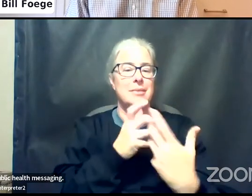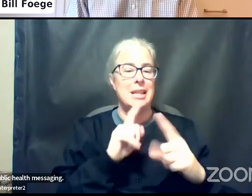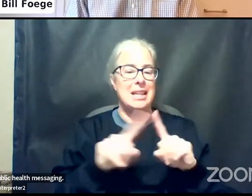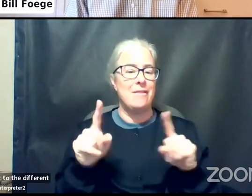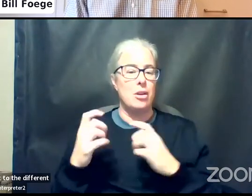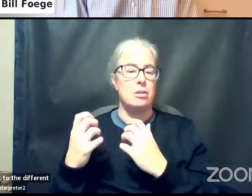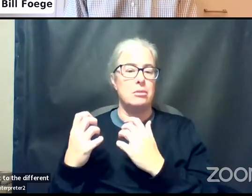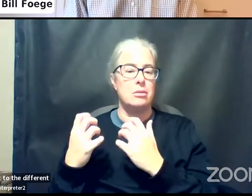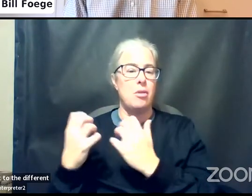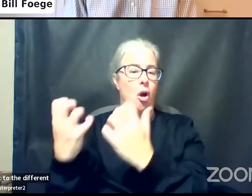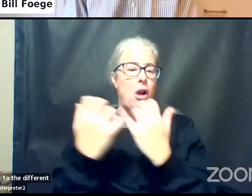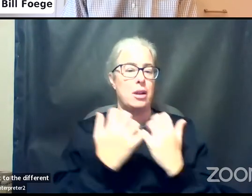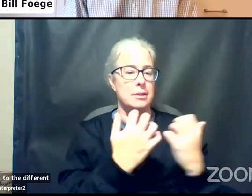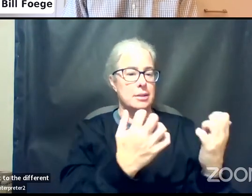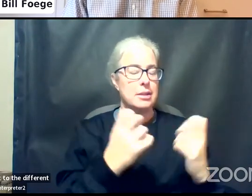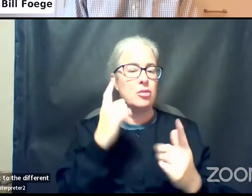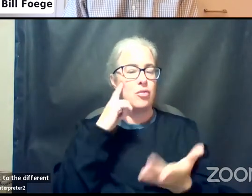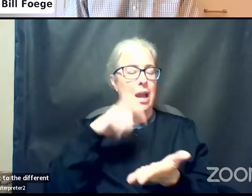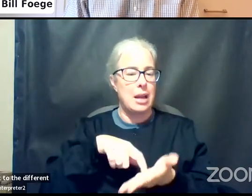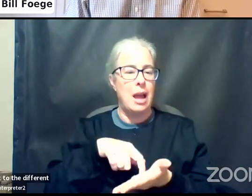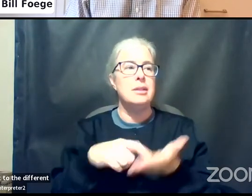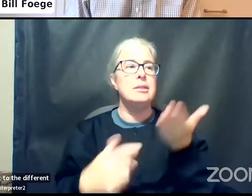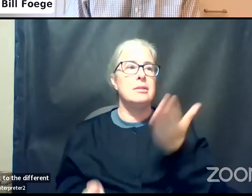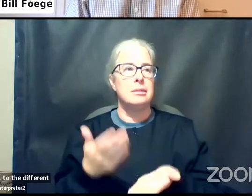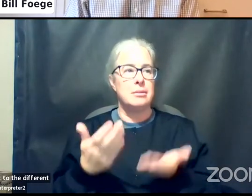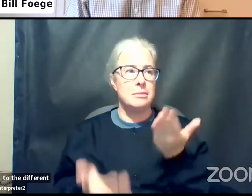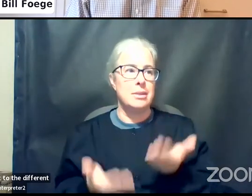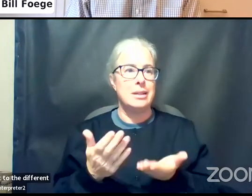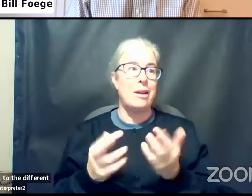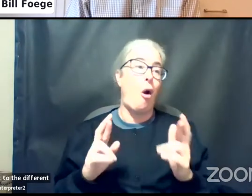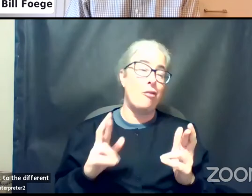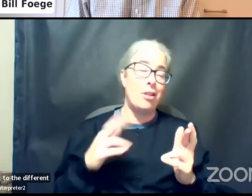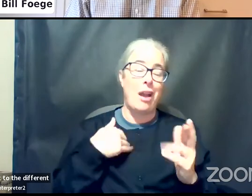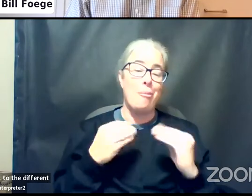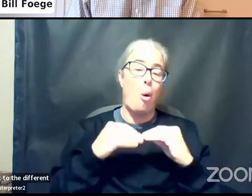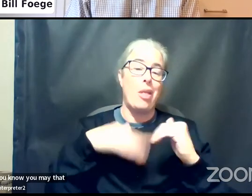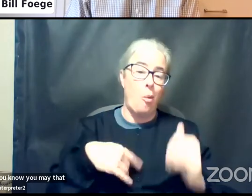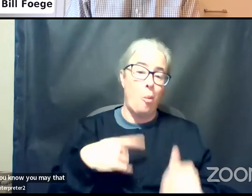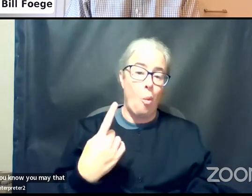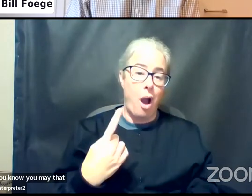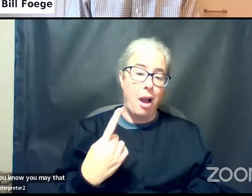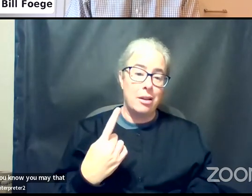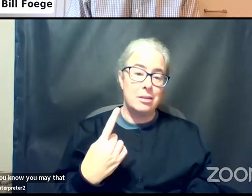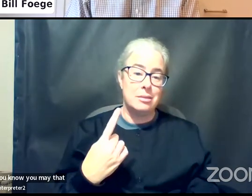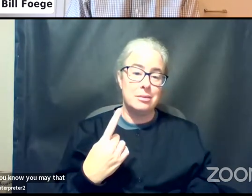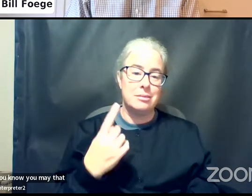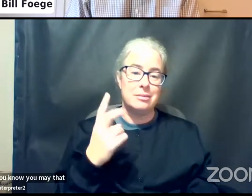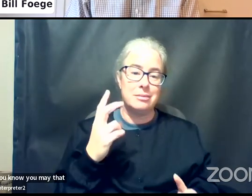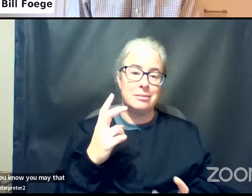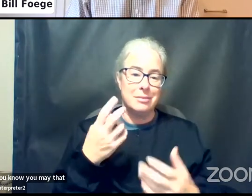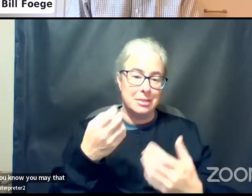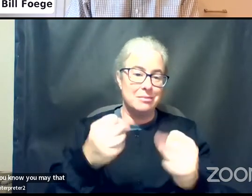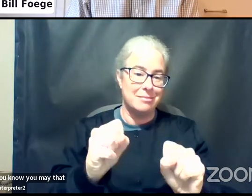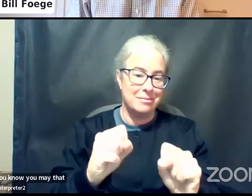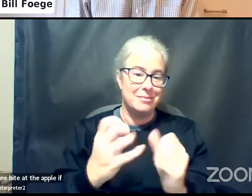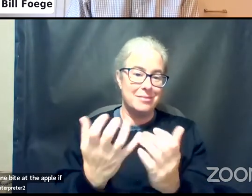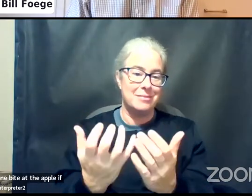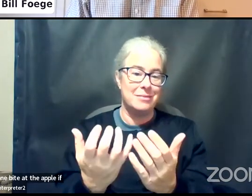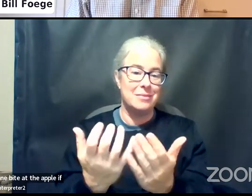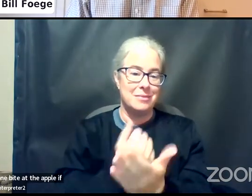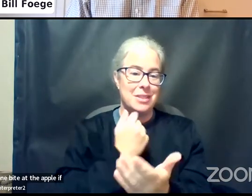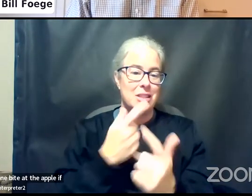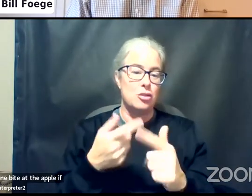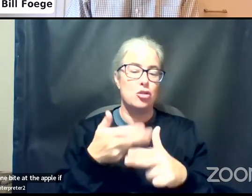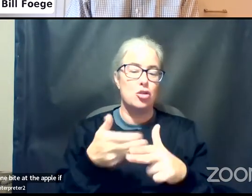and recognizing that you know you may that hopefully you have more than one bite at the Apple if you will to make it short